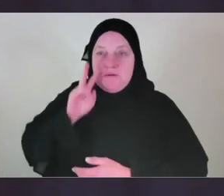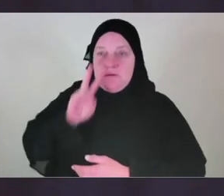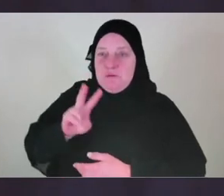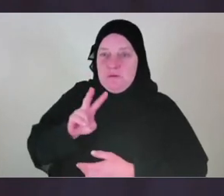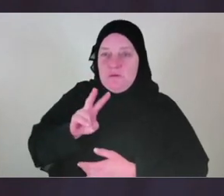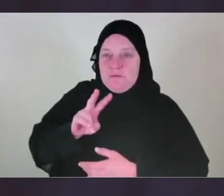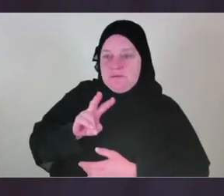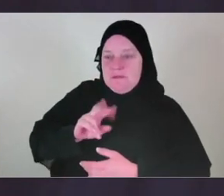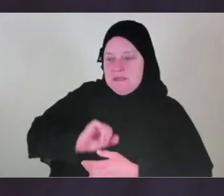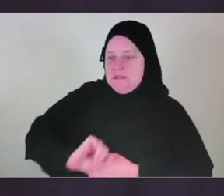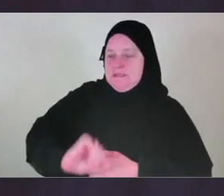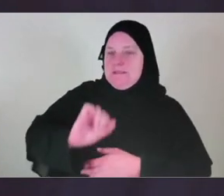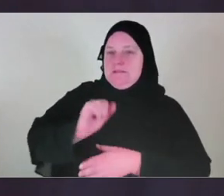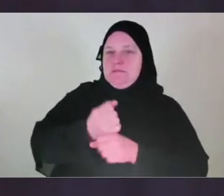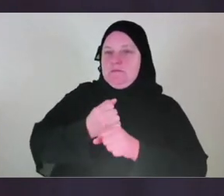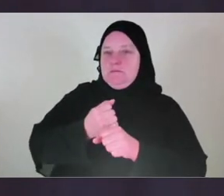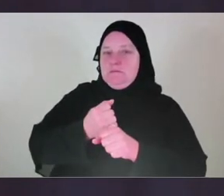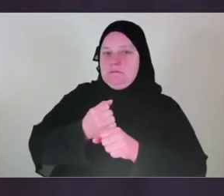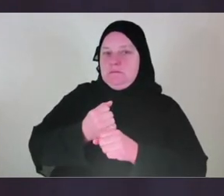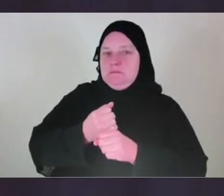who?